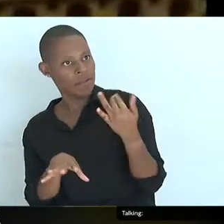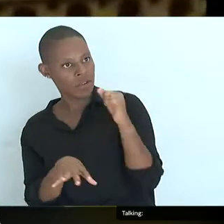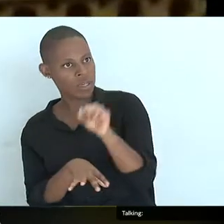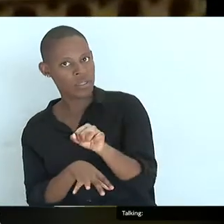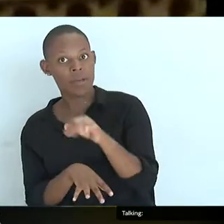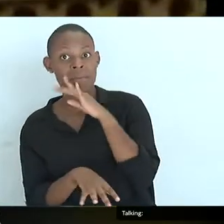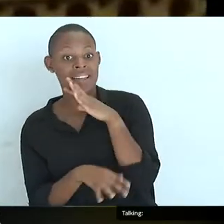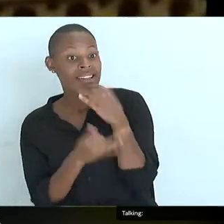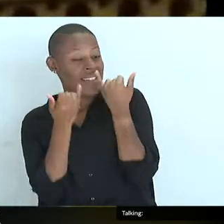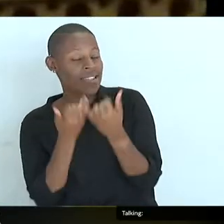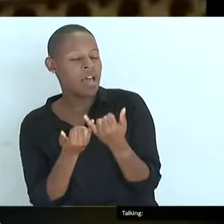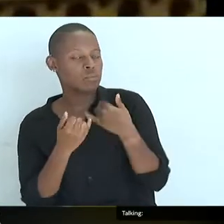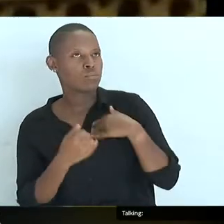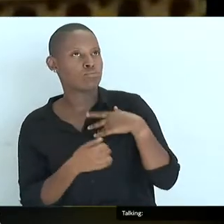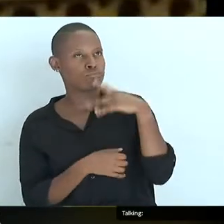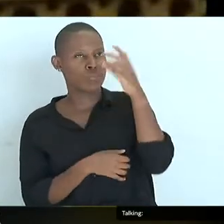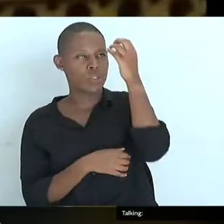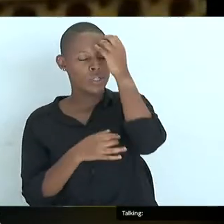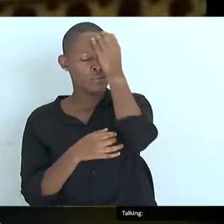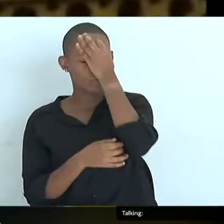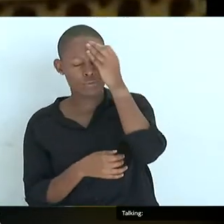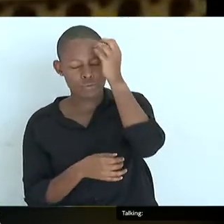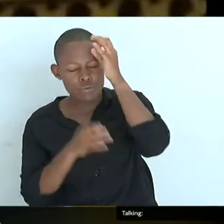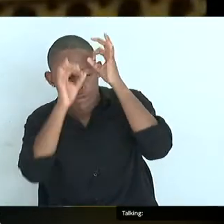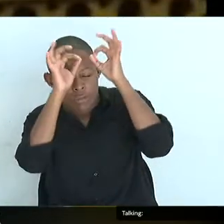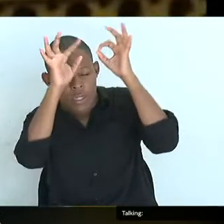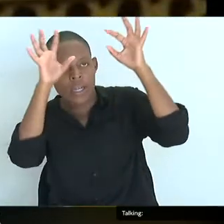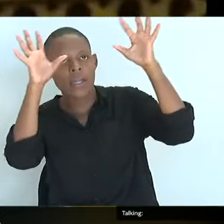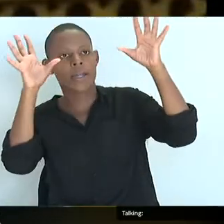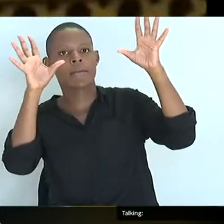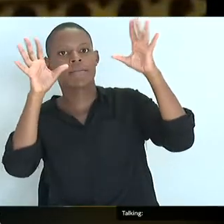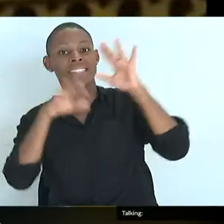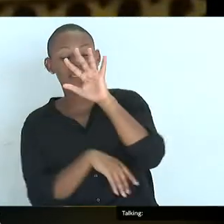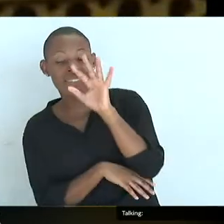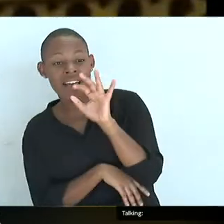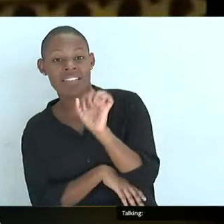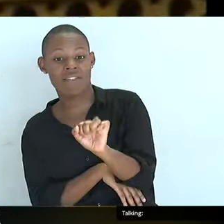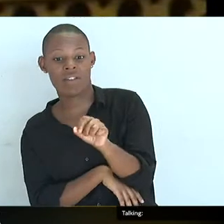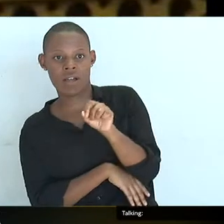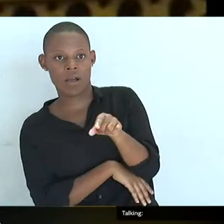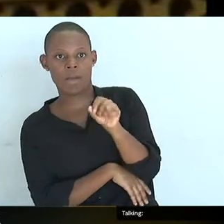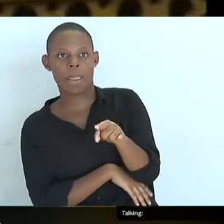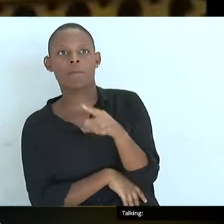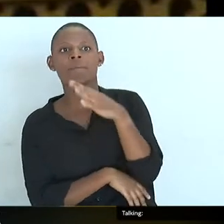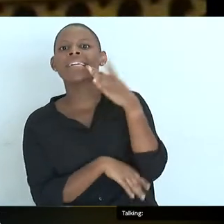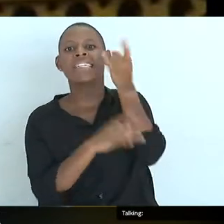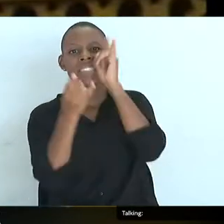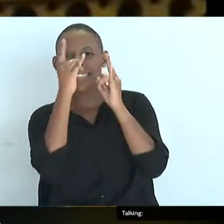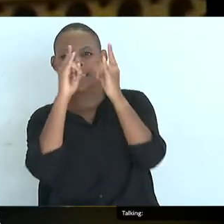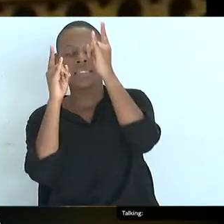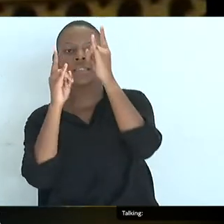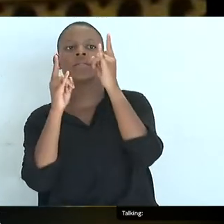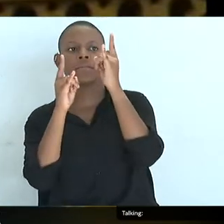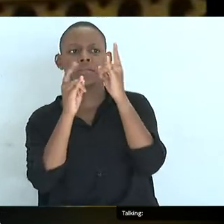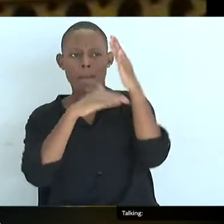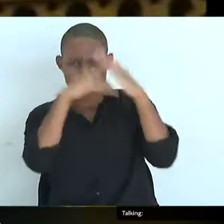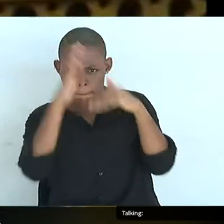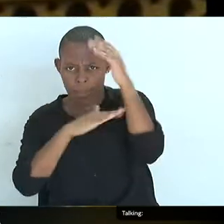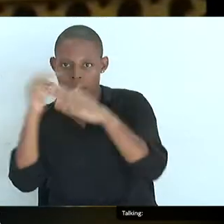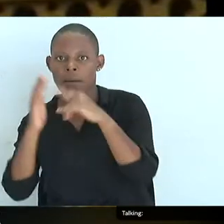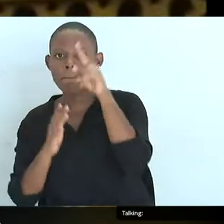South Africa where the first entirely new city built in the democratic